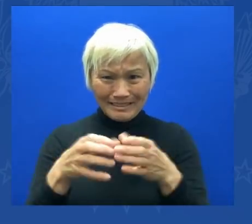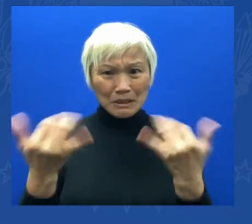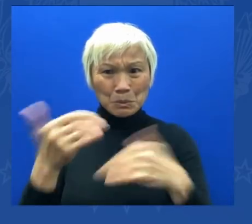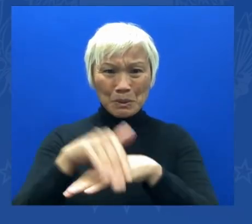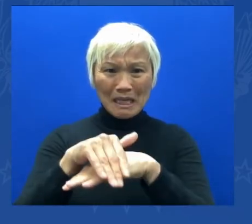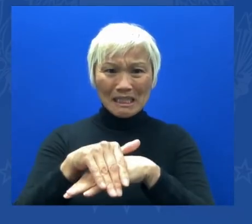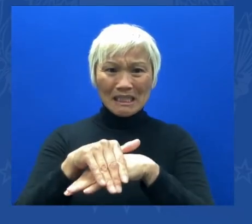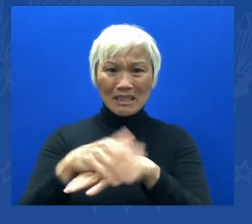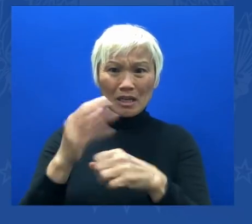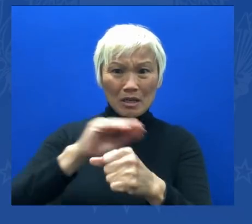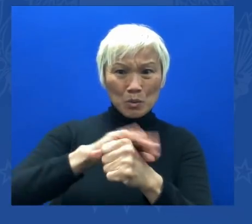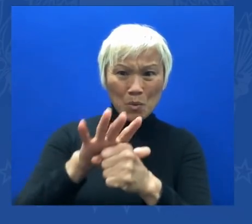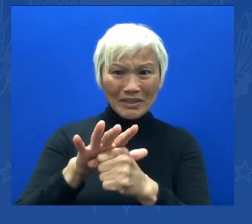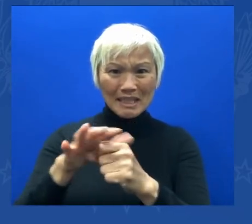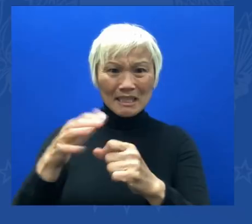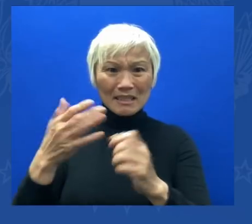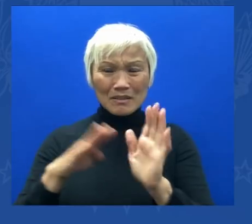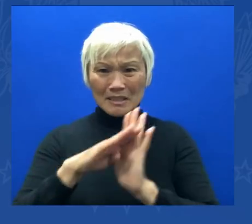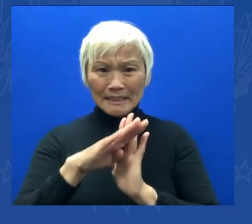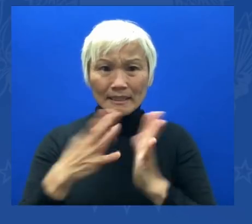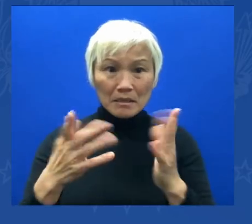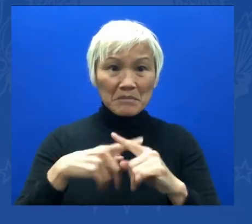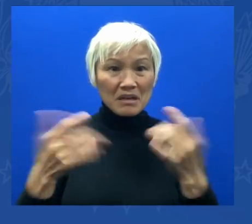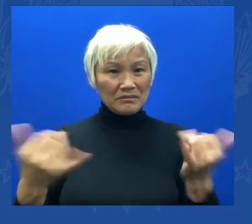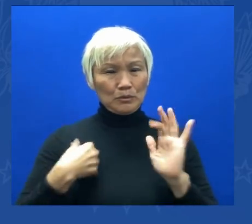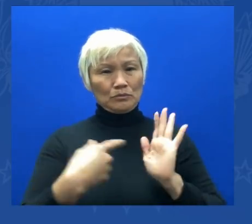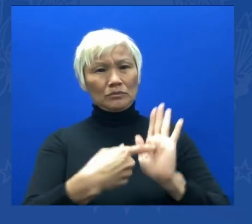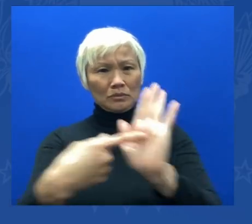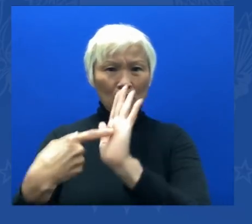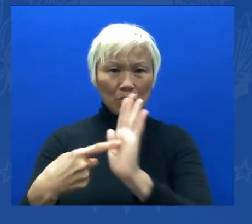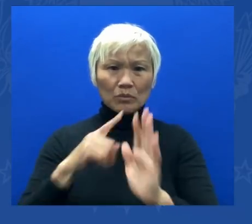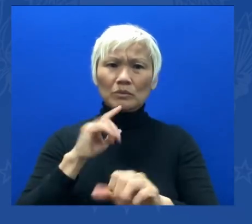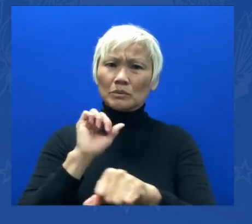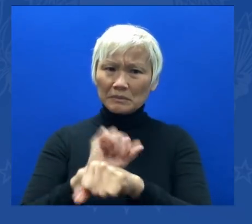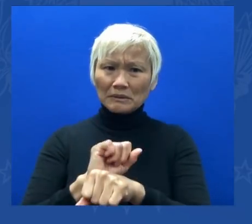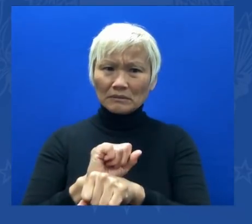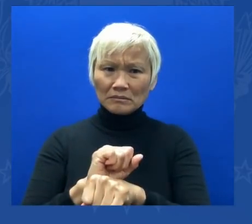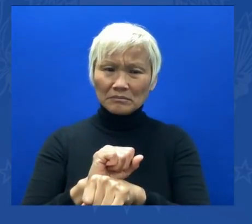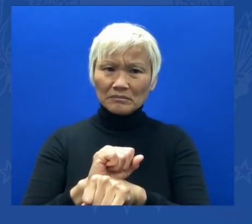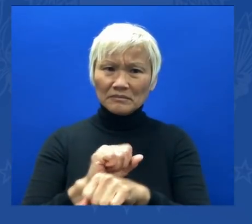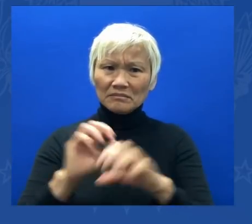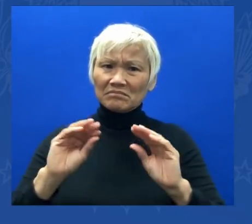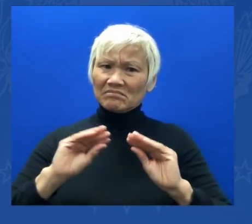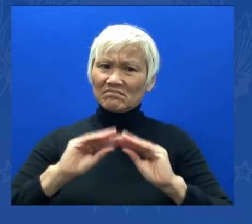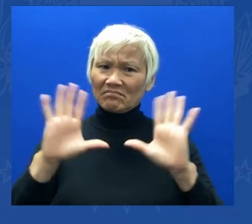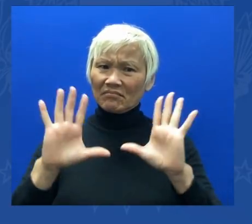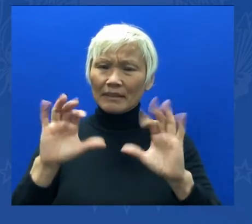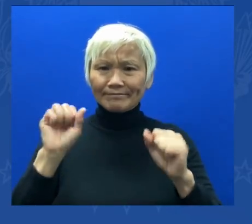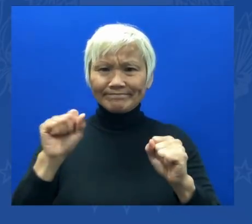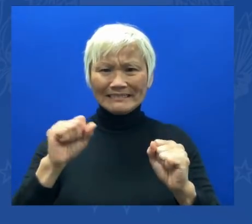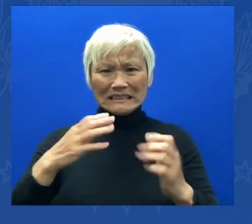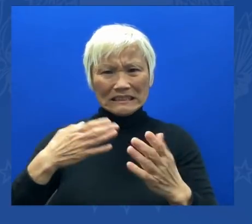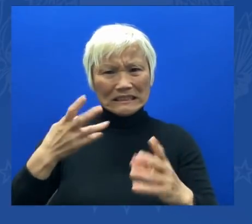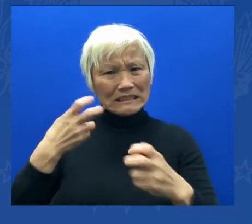this pandemic. Plus, everyone had to prove they were fully vaccinated and boosted.